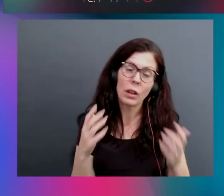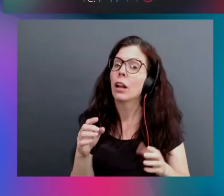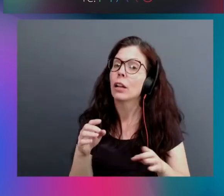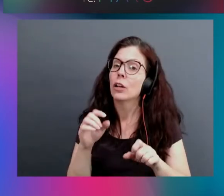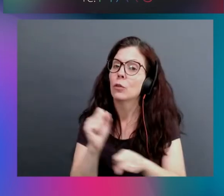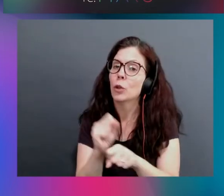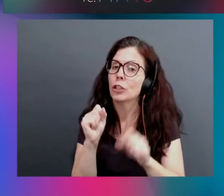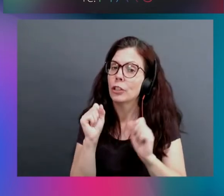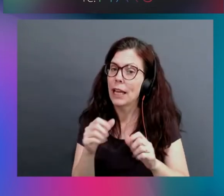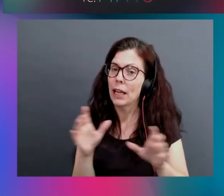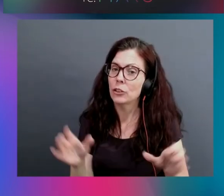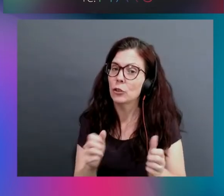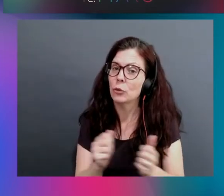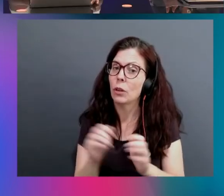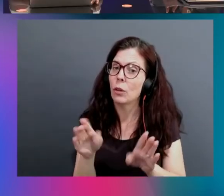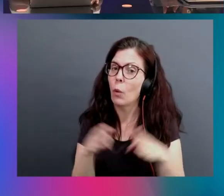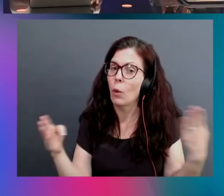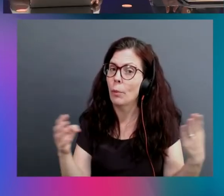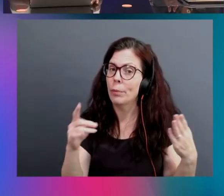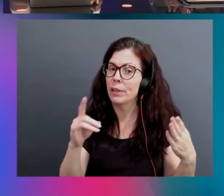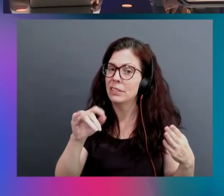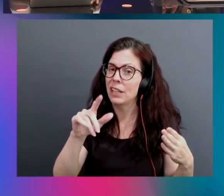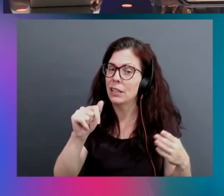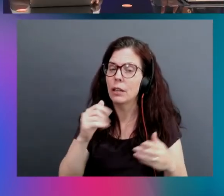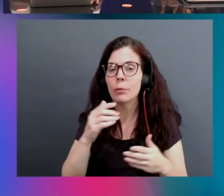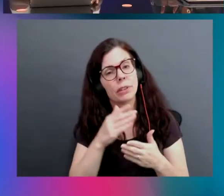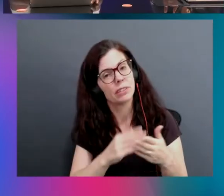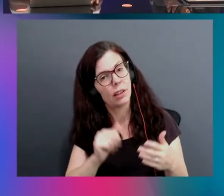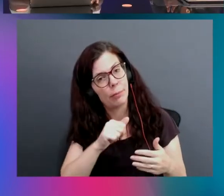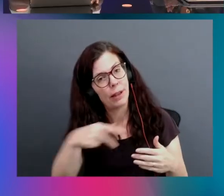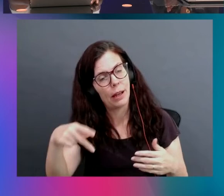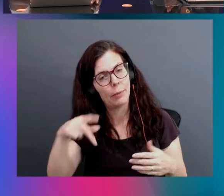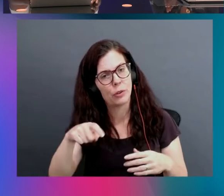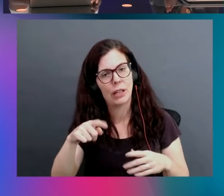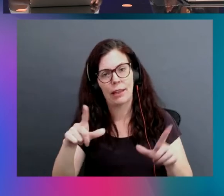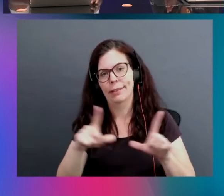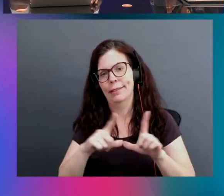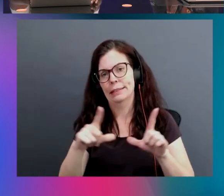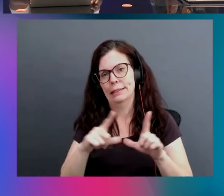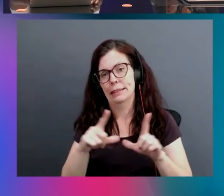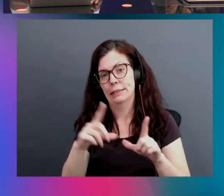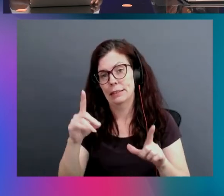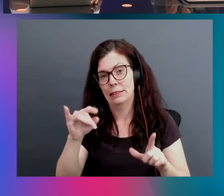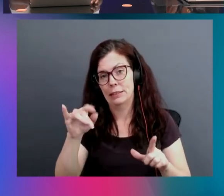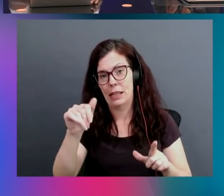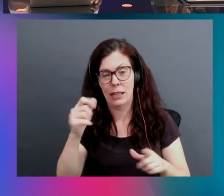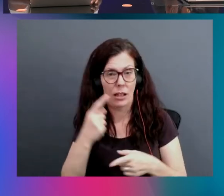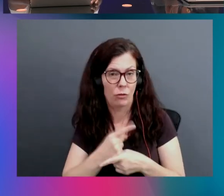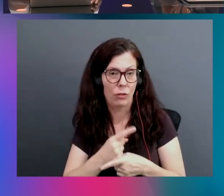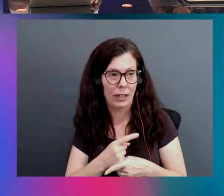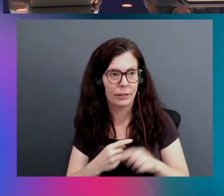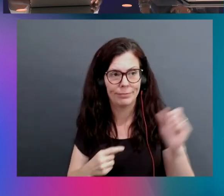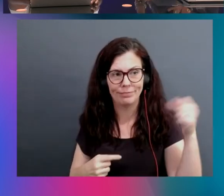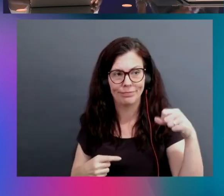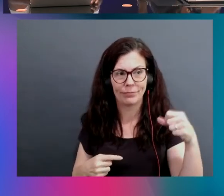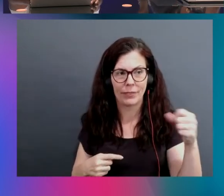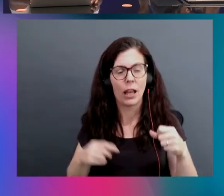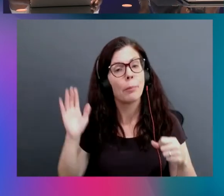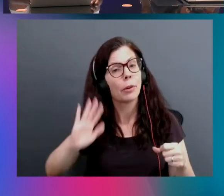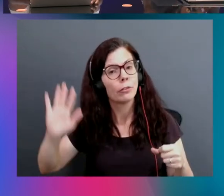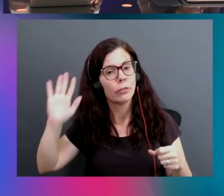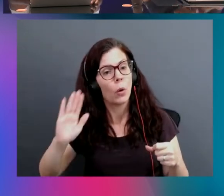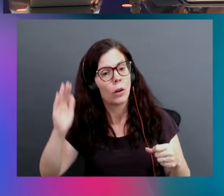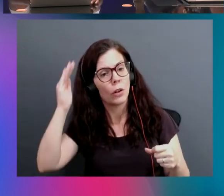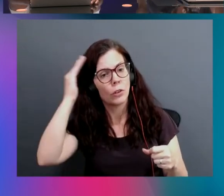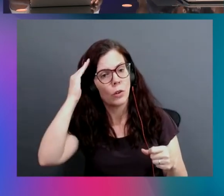there's certain applications that you need to have some of the licensed data, right? And in the past, that required you knowing where things